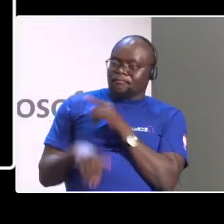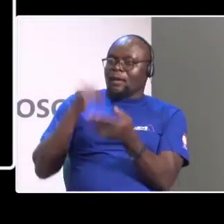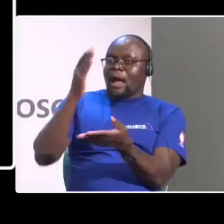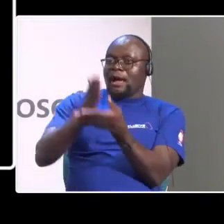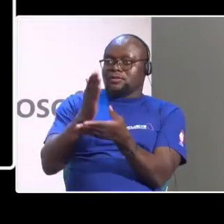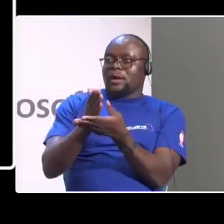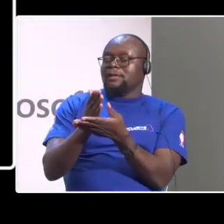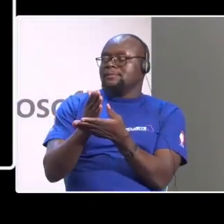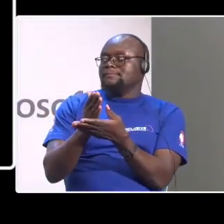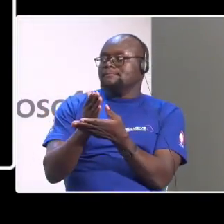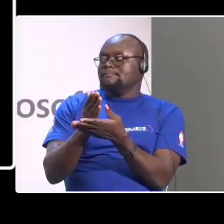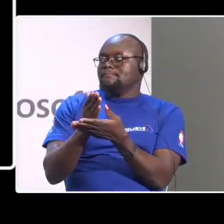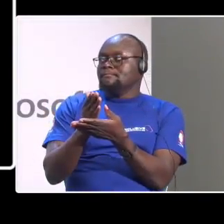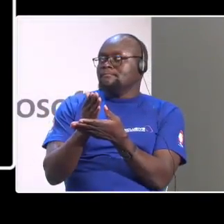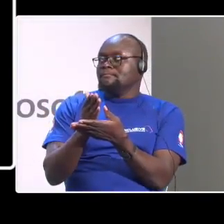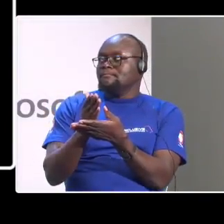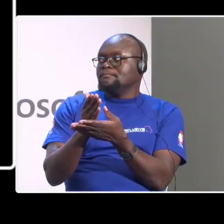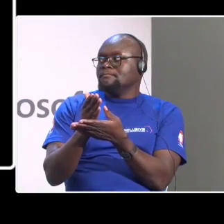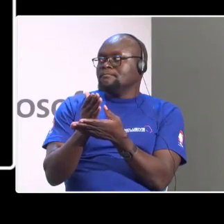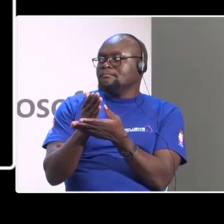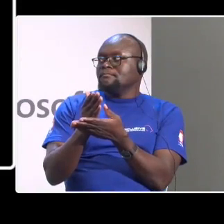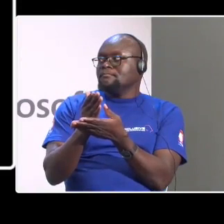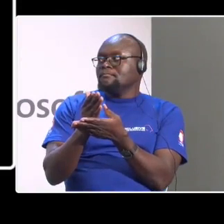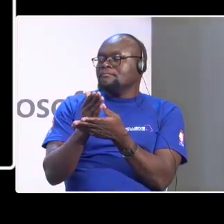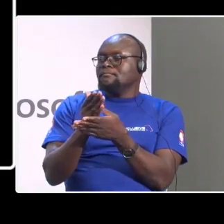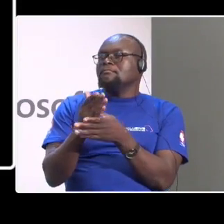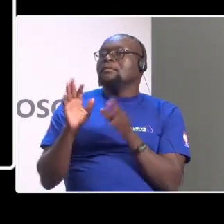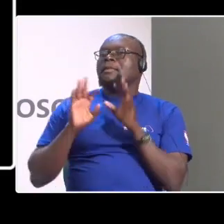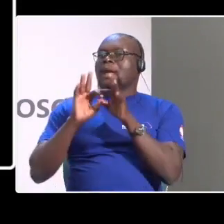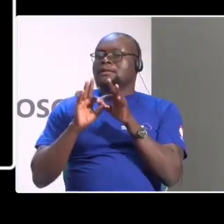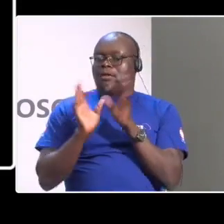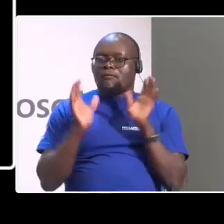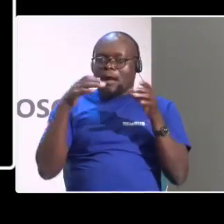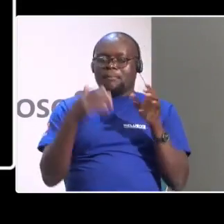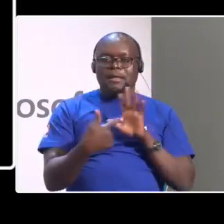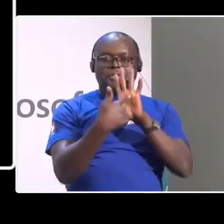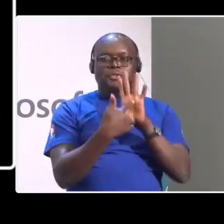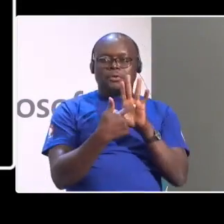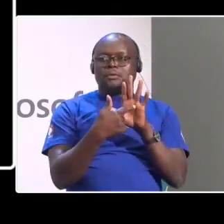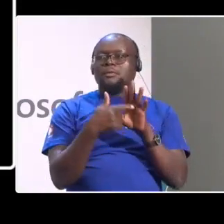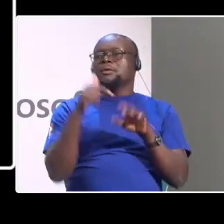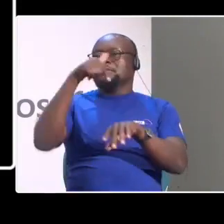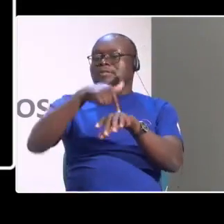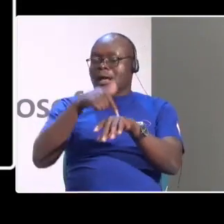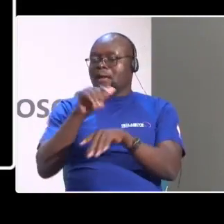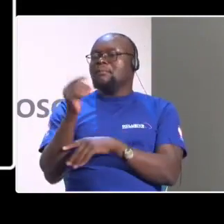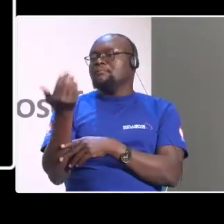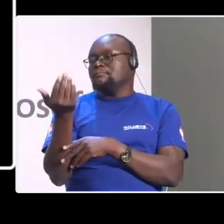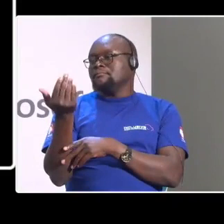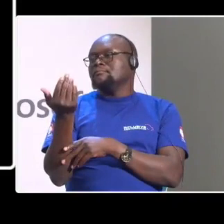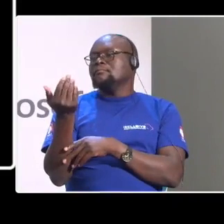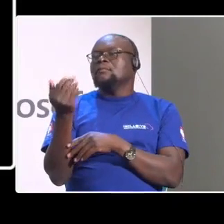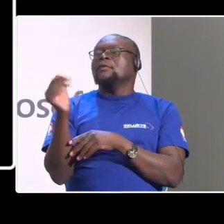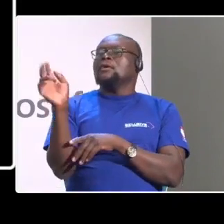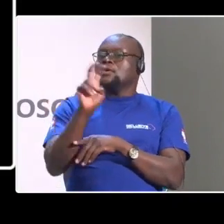actually sort of decides what the culture of a company is. So when you're looking at